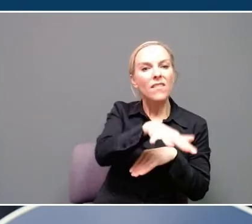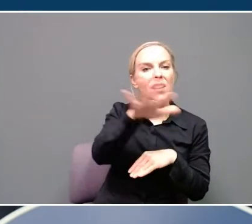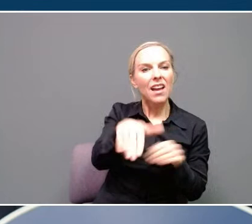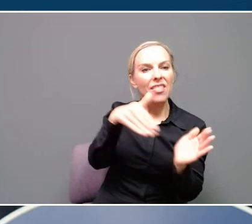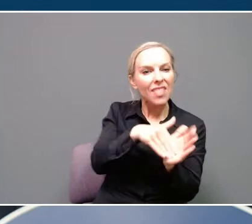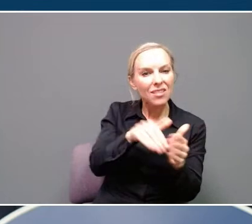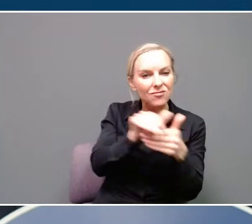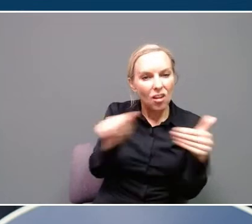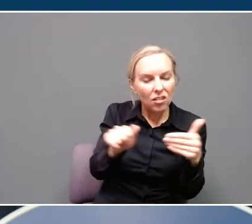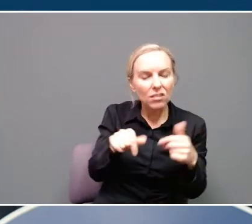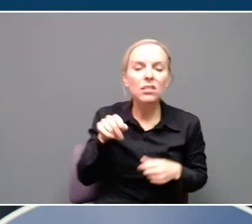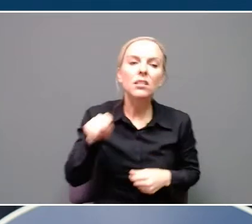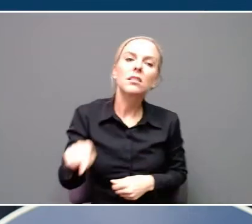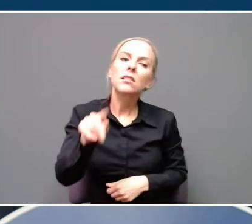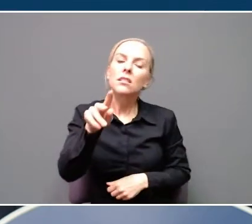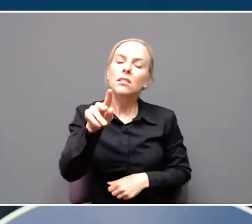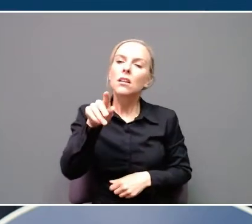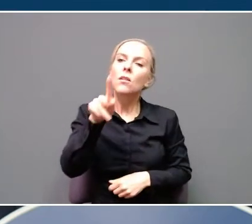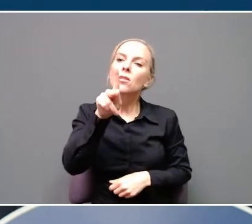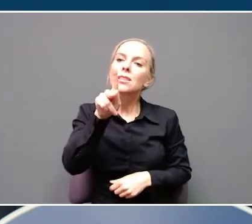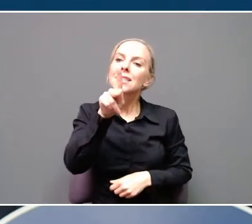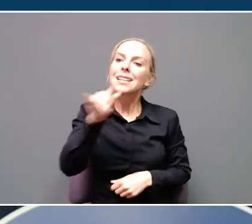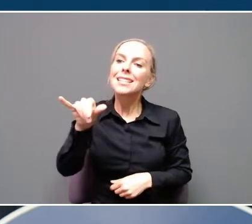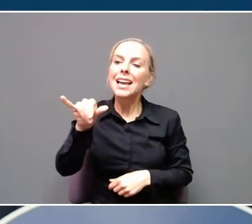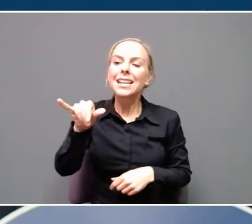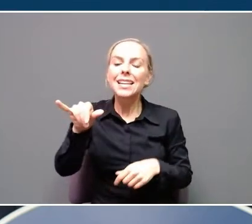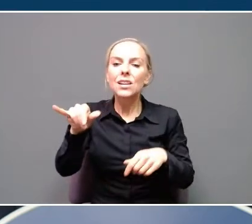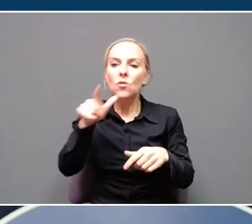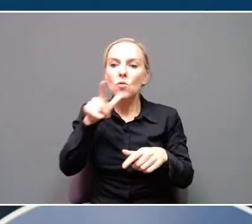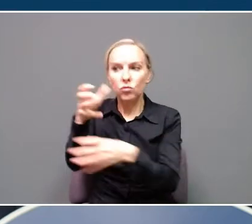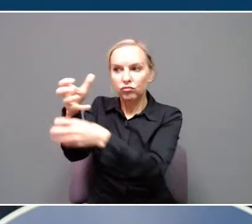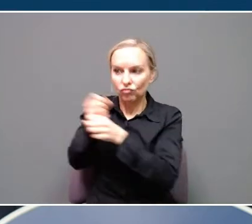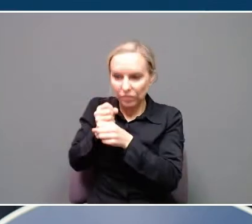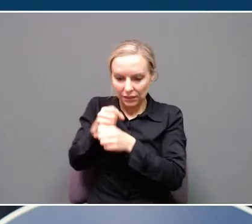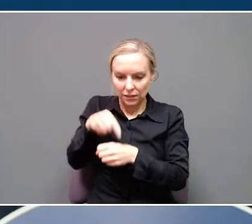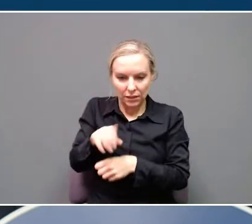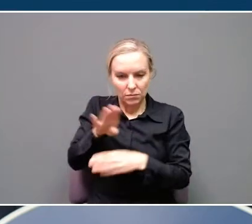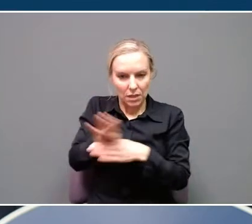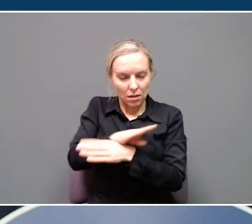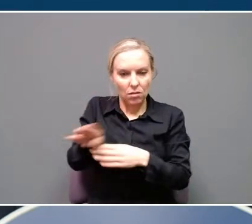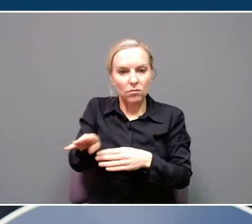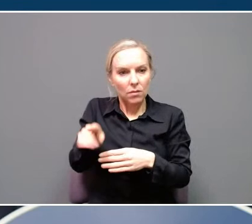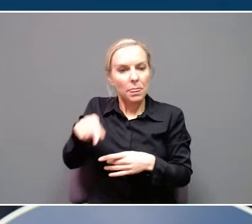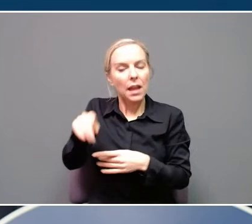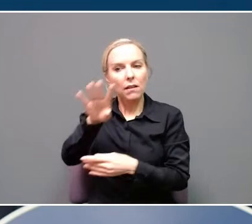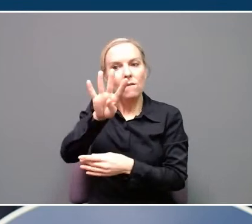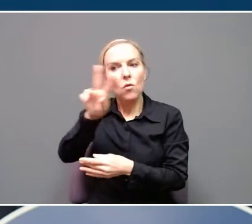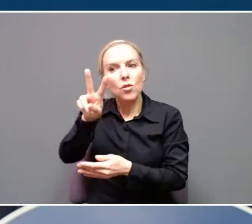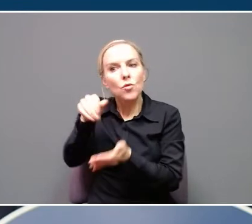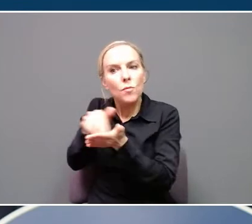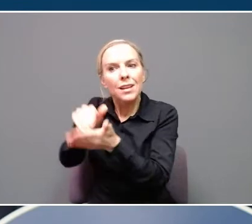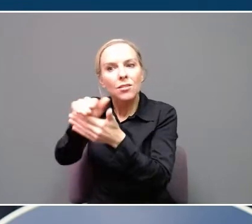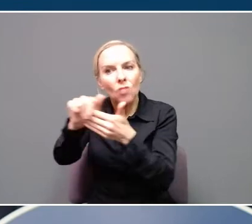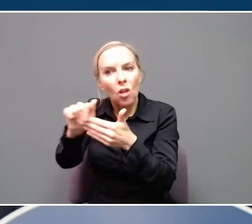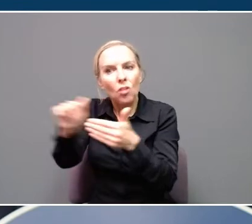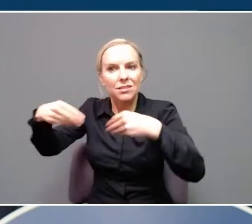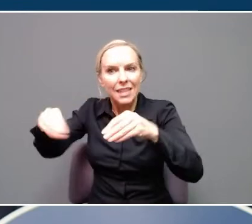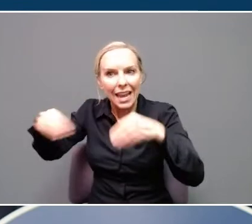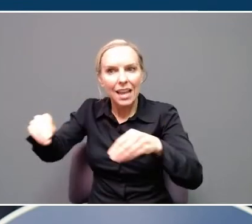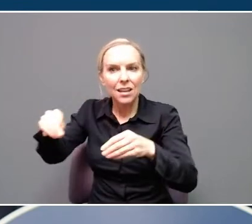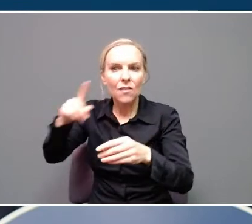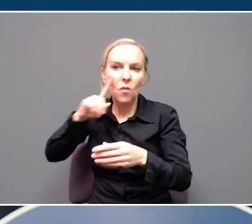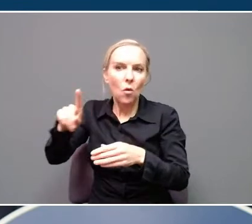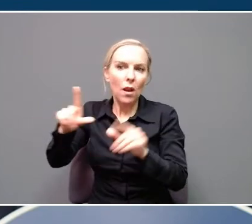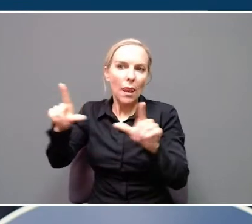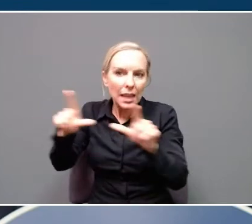Kentucky's match recipients have generated more than $42 million in sales and licensing revenues. So as we continue to see the